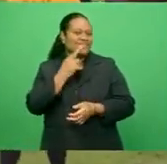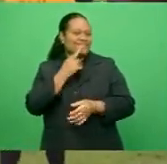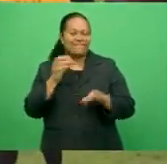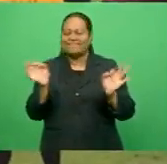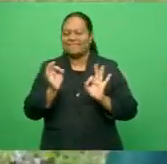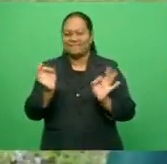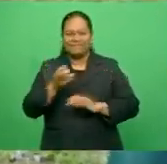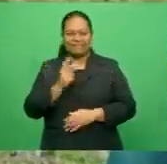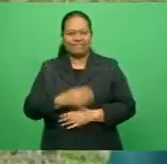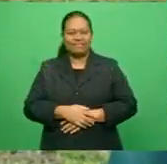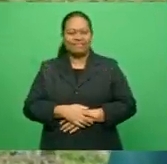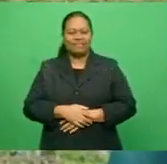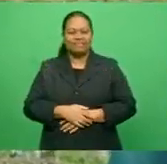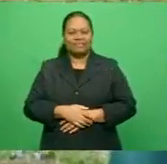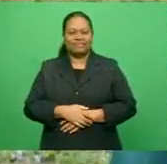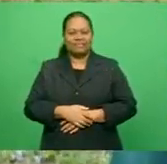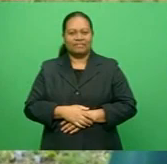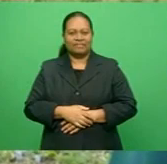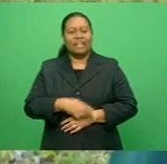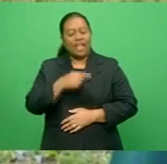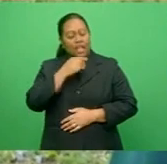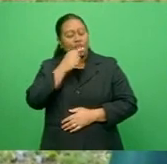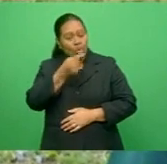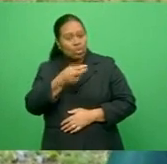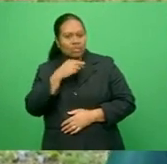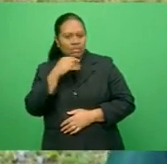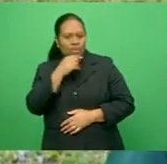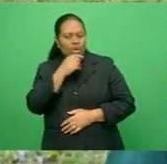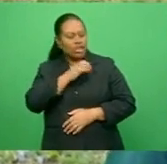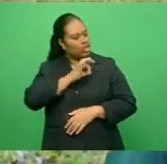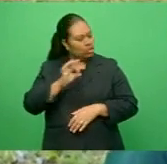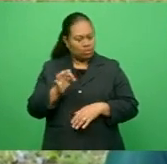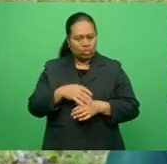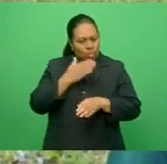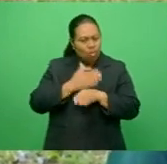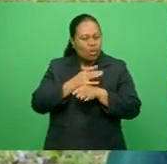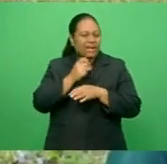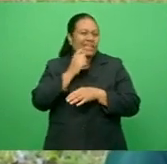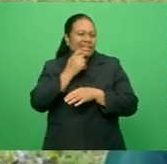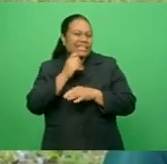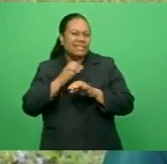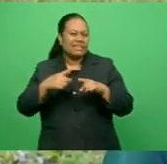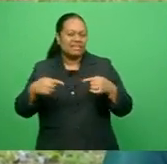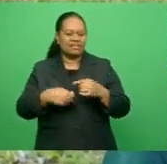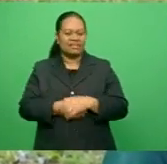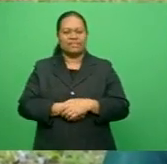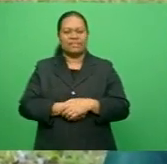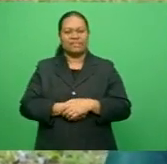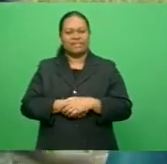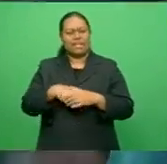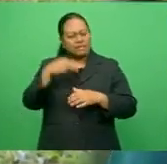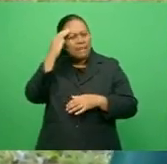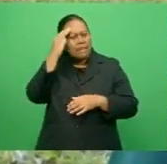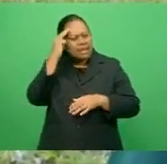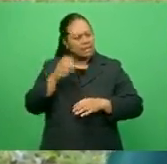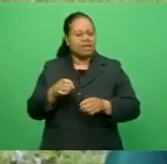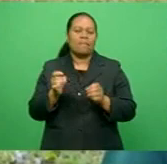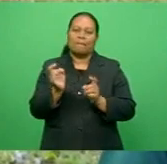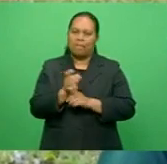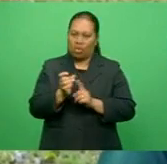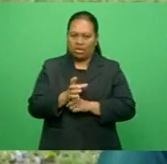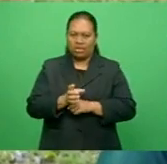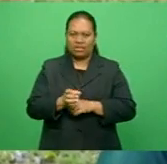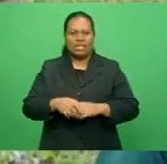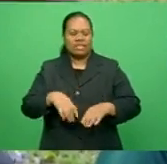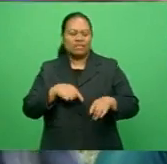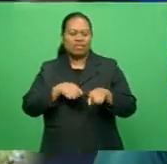against Lautoka. I told the boys you have to work on the small things. I believe mental preparation was our drawback last week.